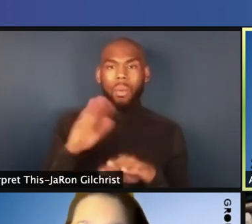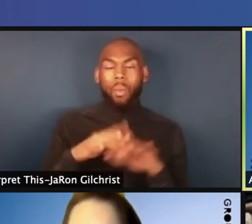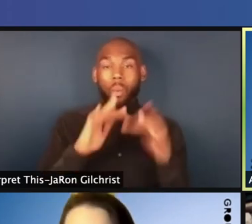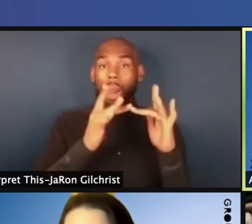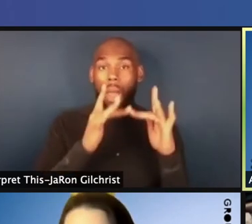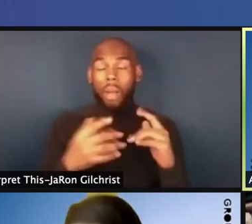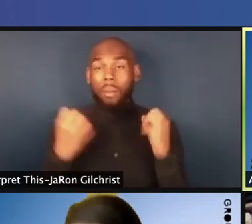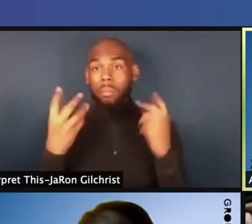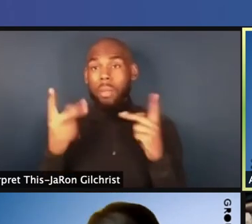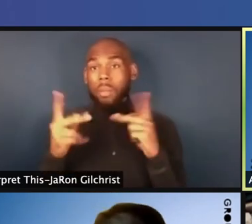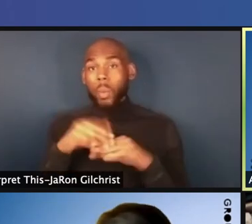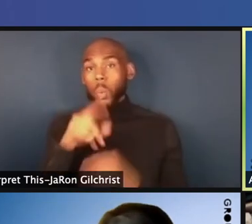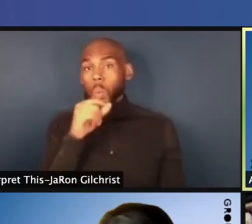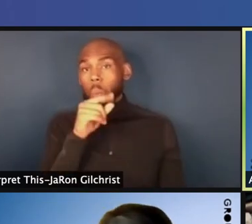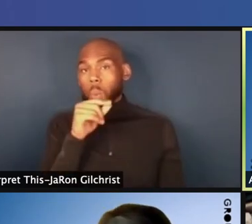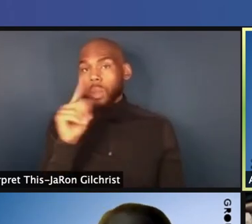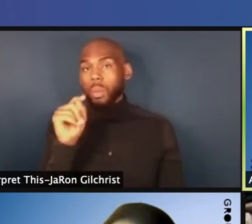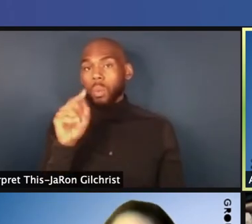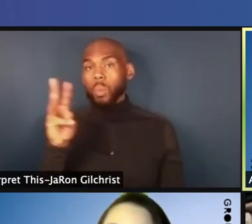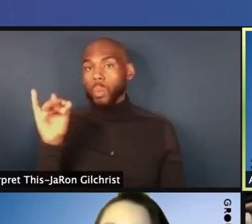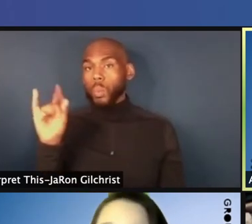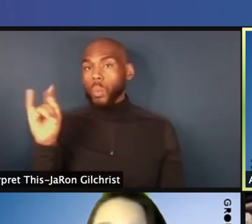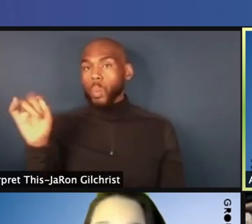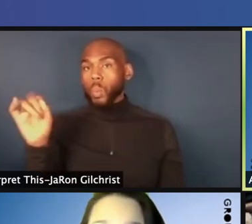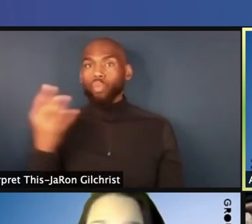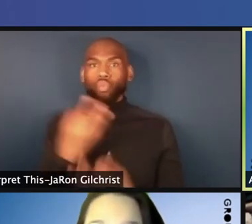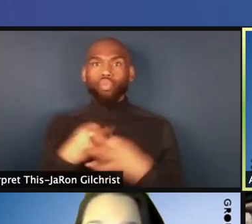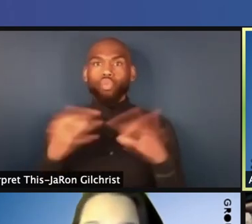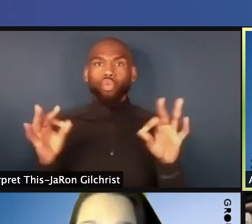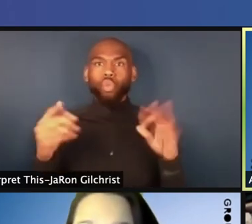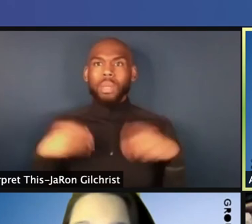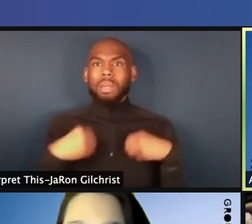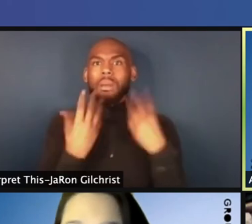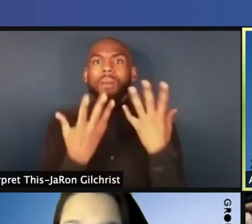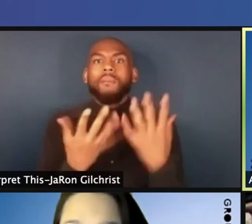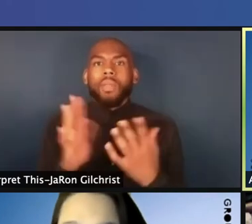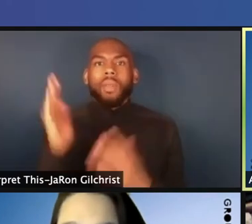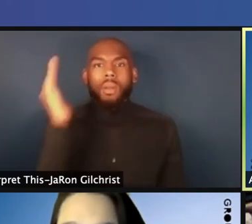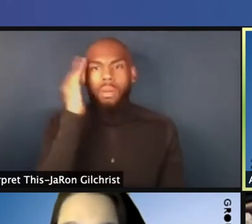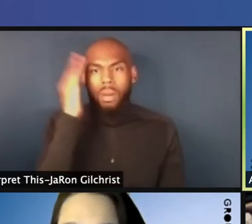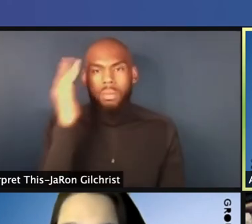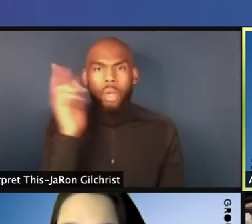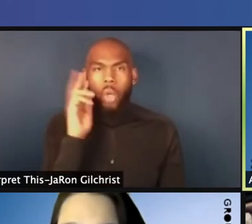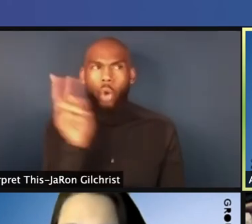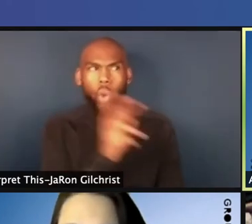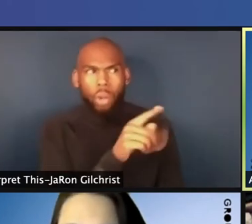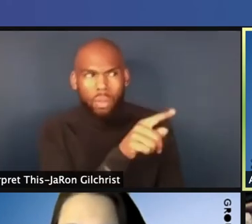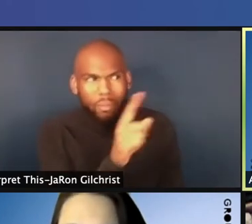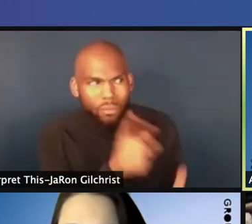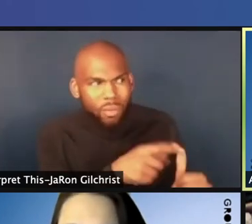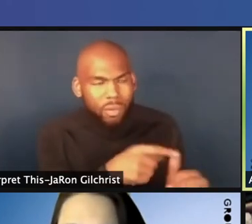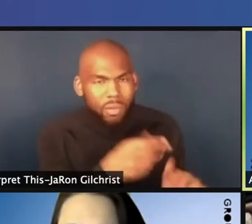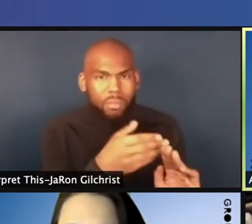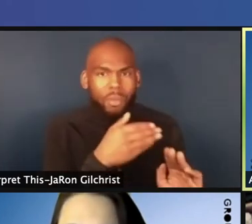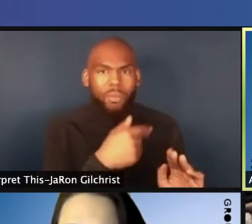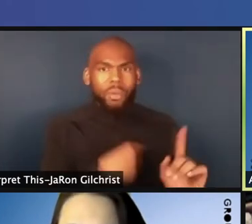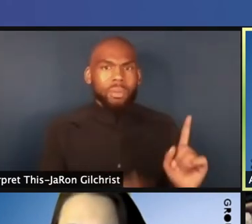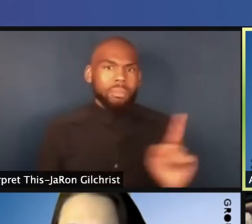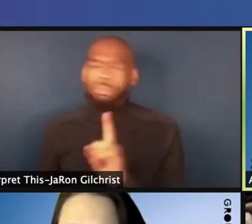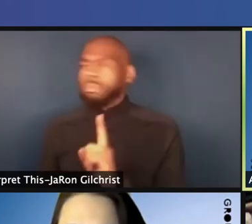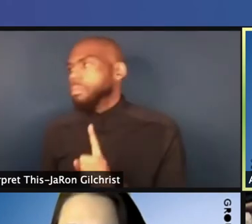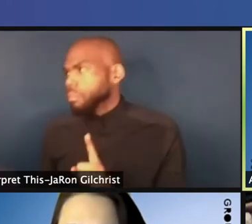lots of people on Twitter who are freely giving of their knowledge. Look at them first before you turn to someone